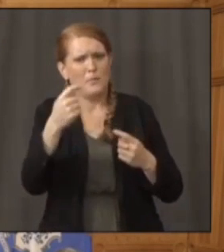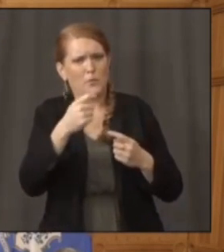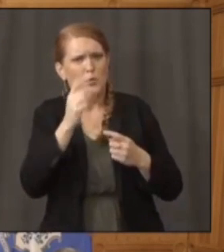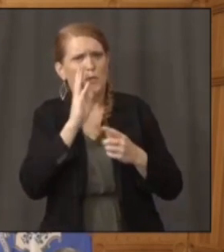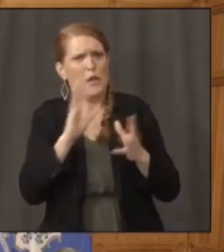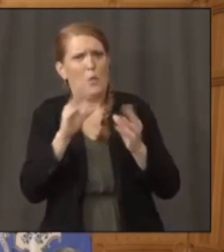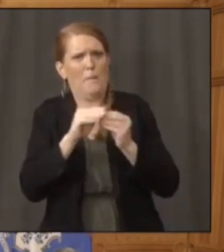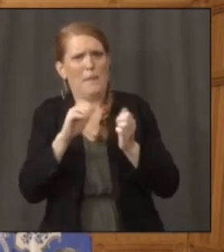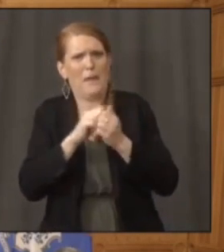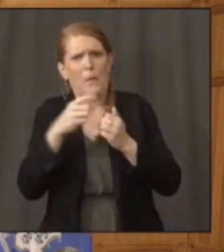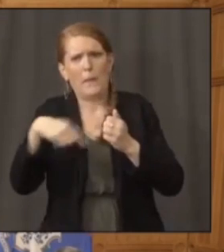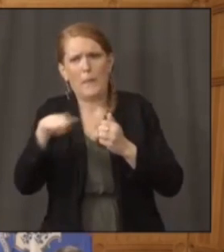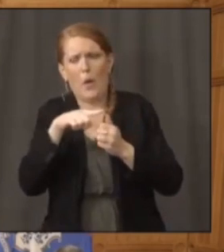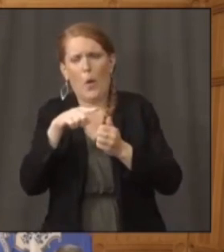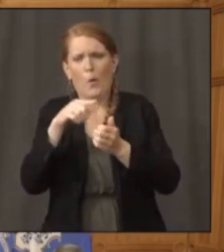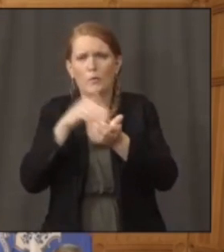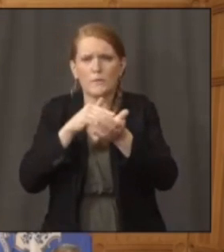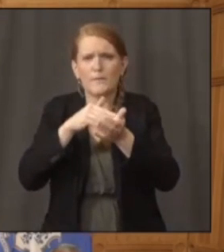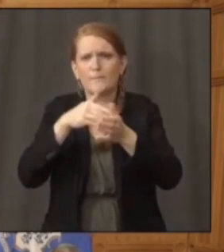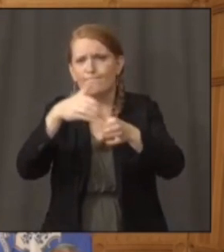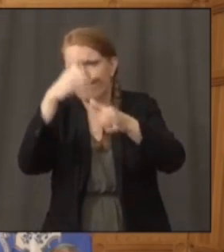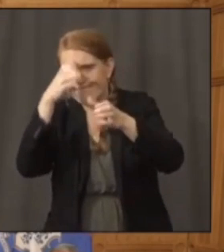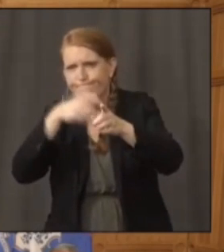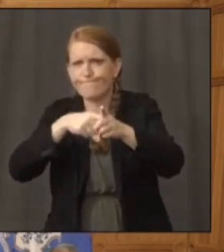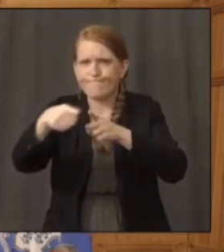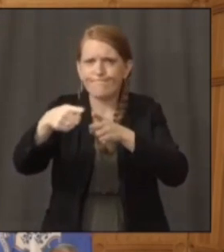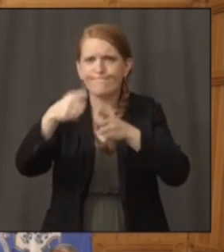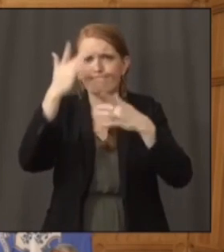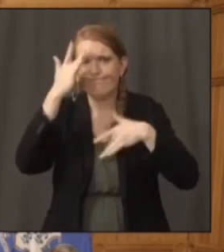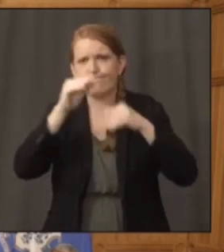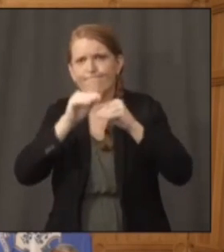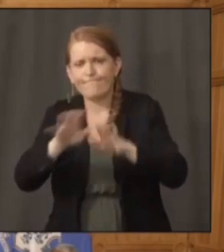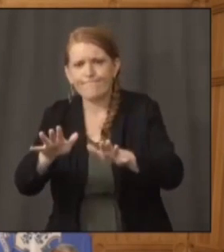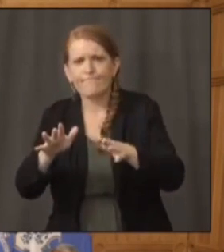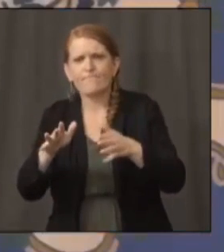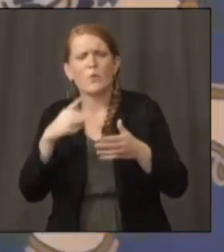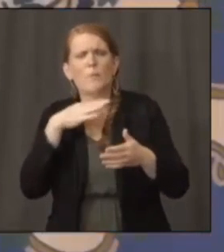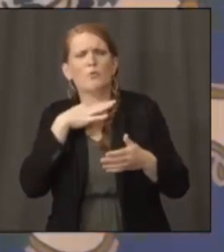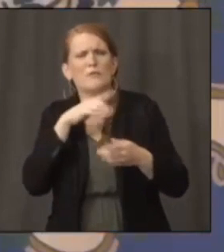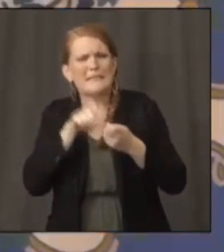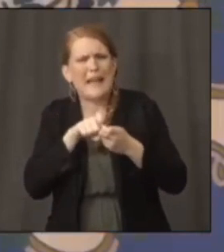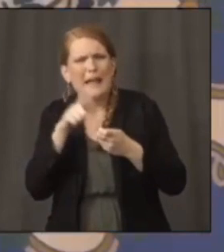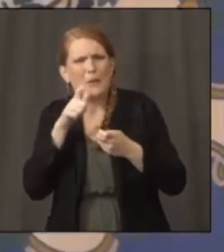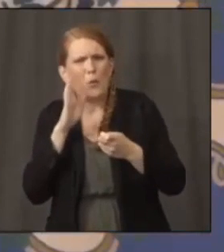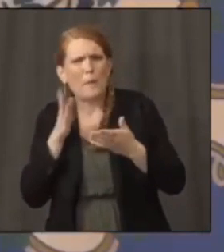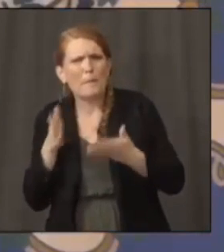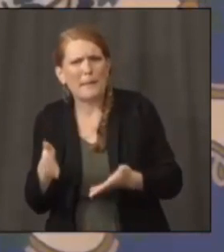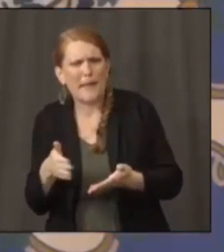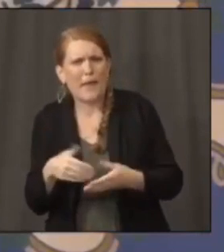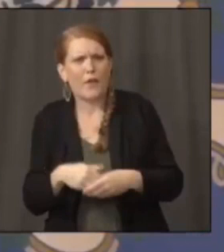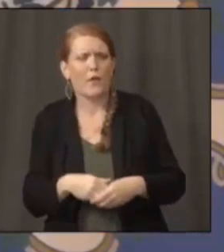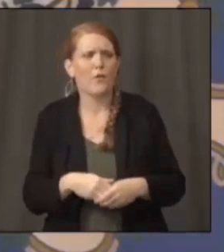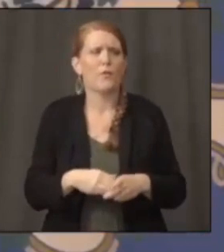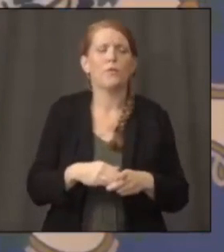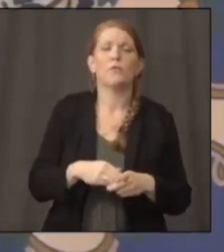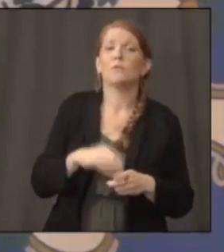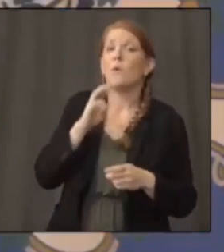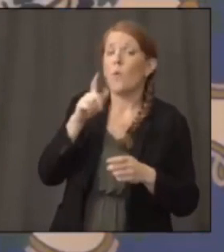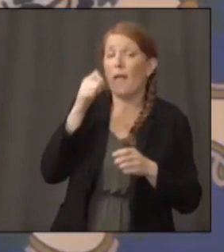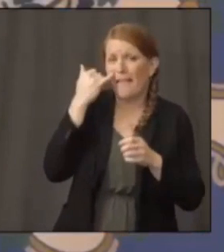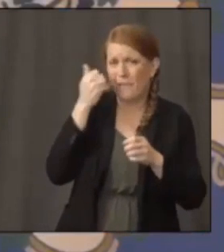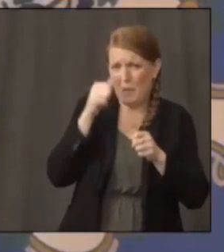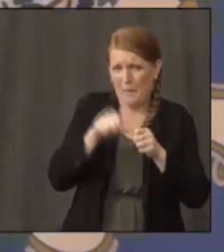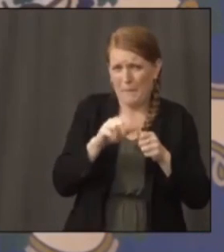epidemiologist, well, trying to get that one out, who will be attending that meeting? Well, Dr. Albert Coe, who I think you remember helped lead